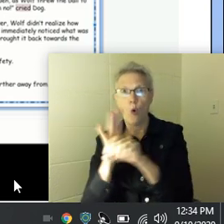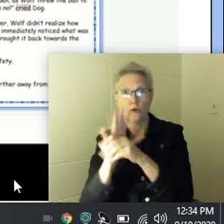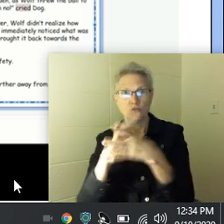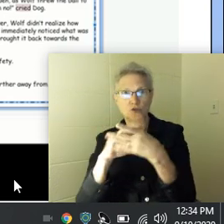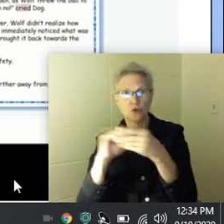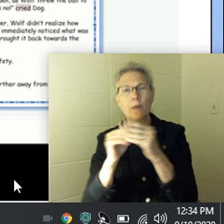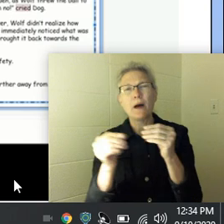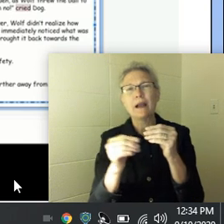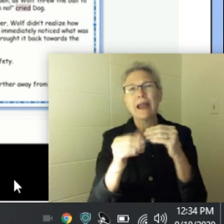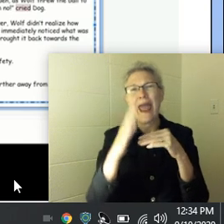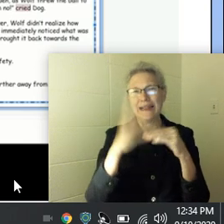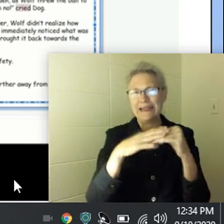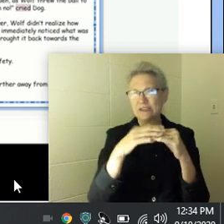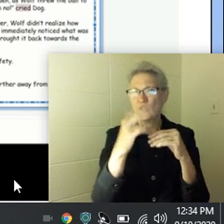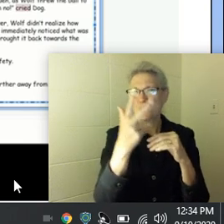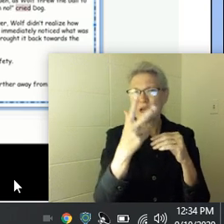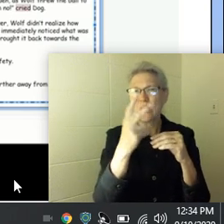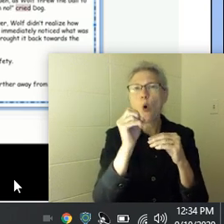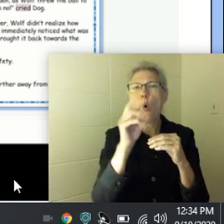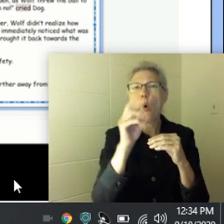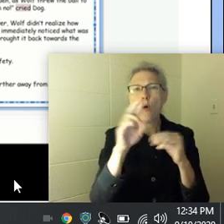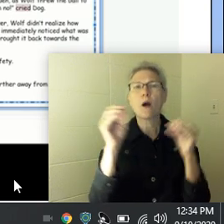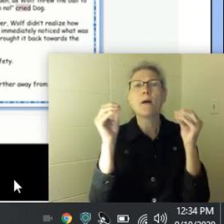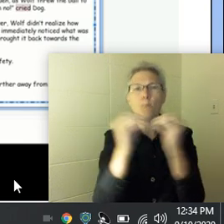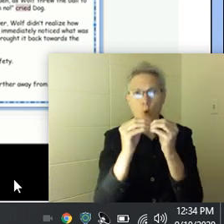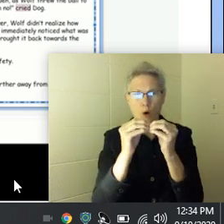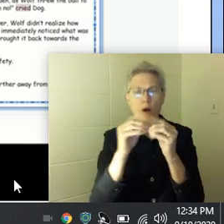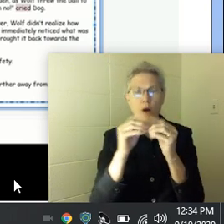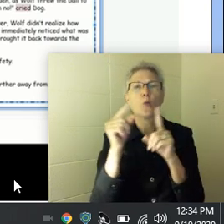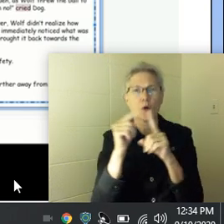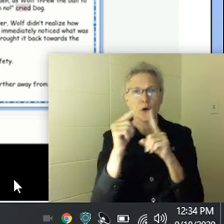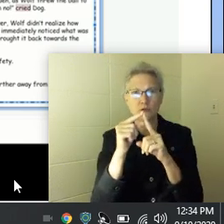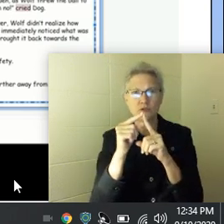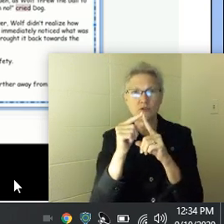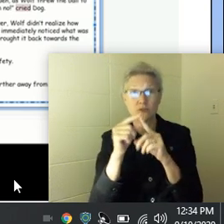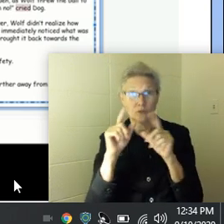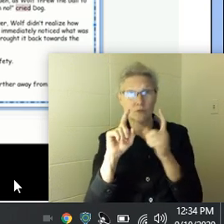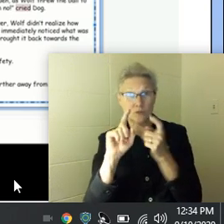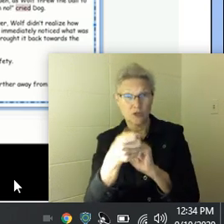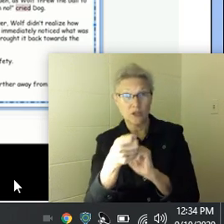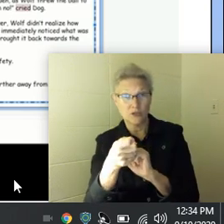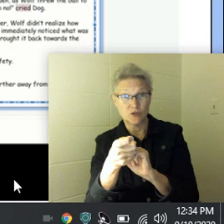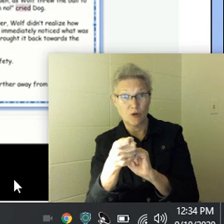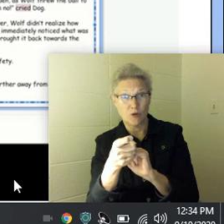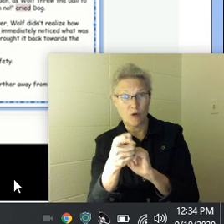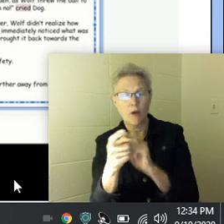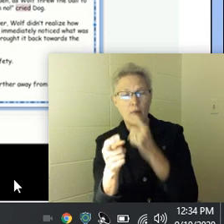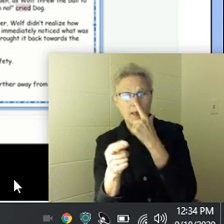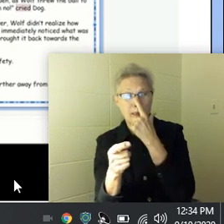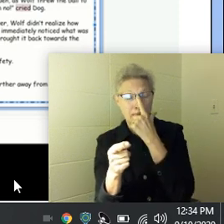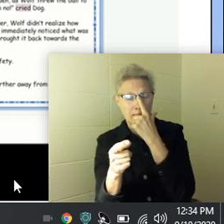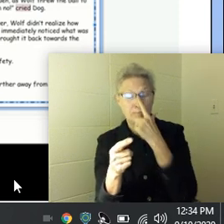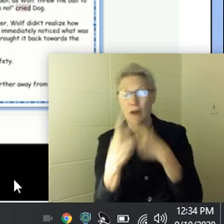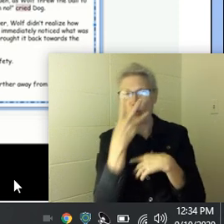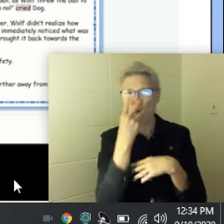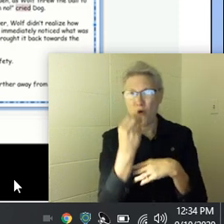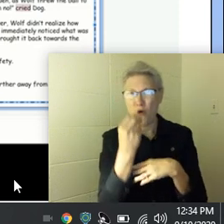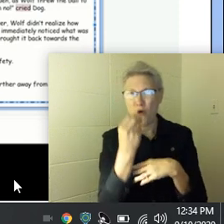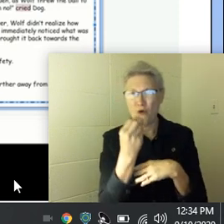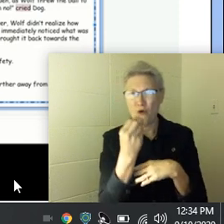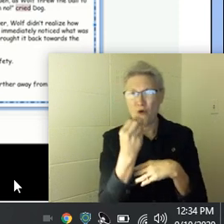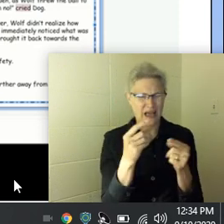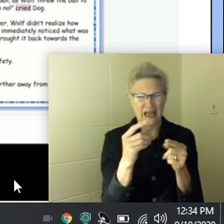story. Thinking about the characters, I know sometimes we're like, oh, is there a synonym for wolf? Just leave it as that character, right? That's your character